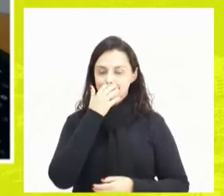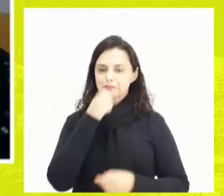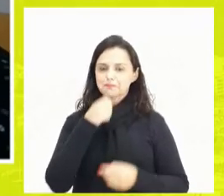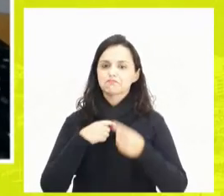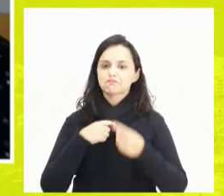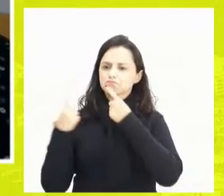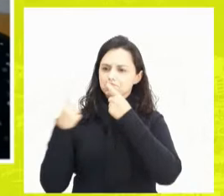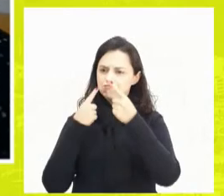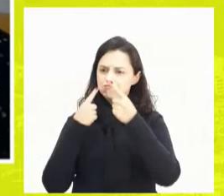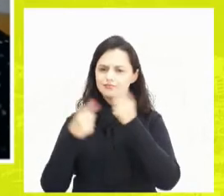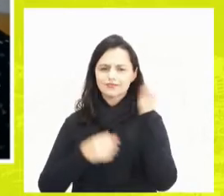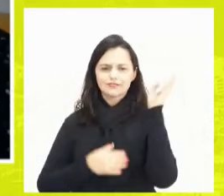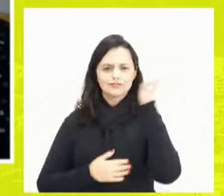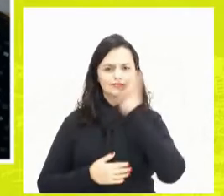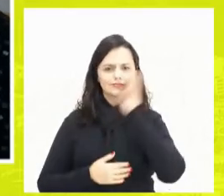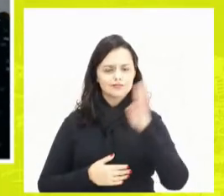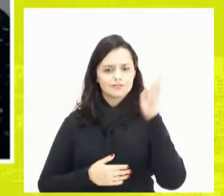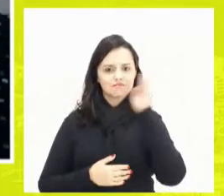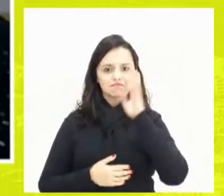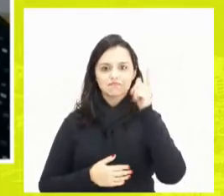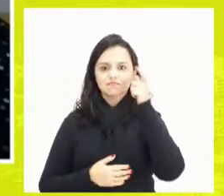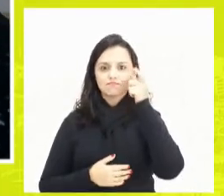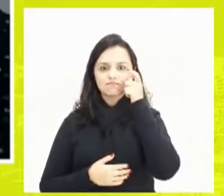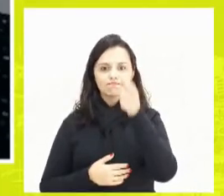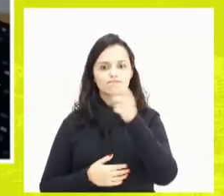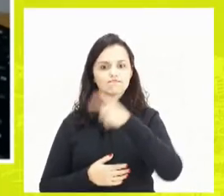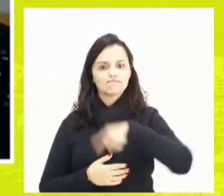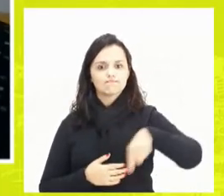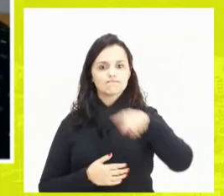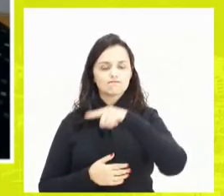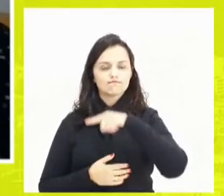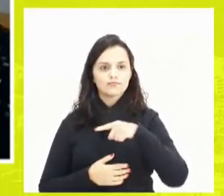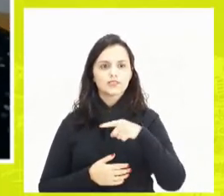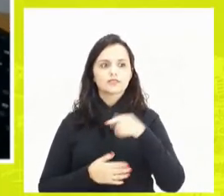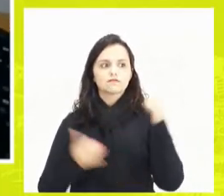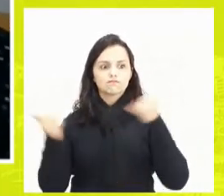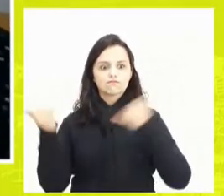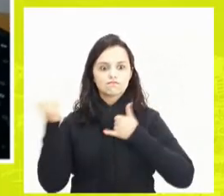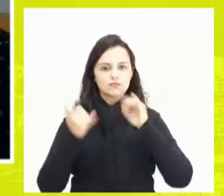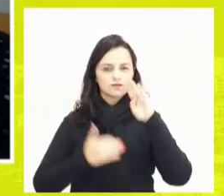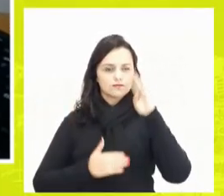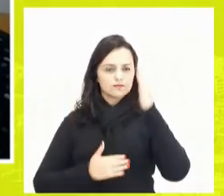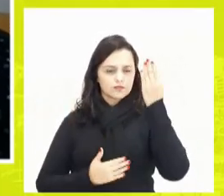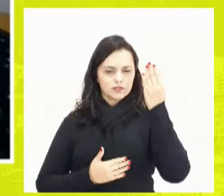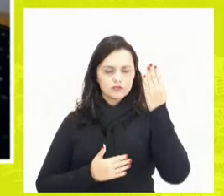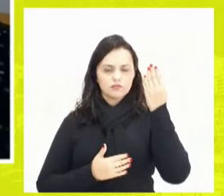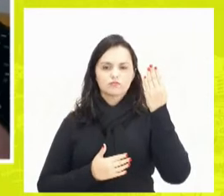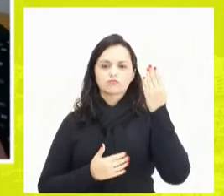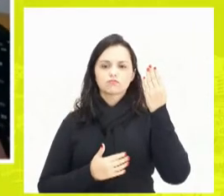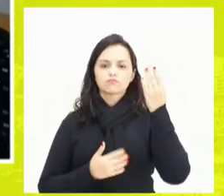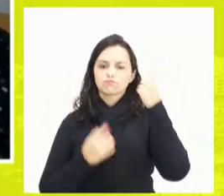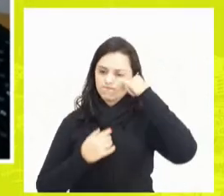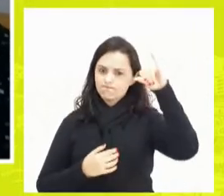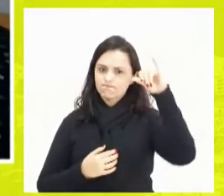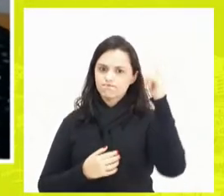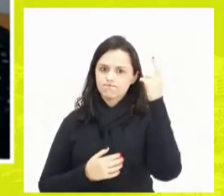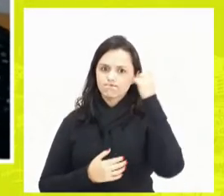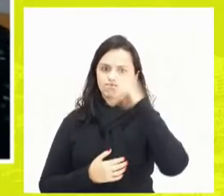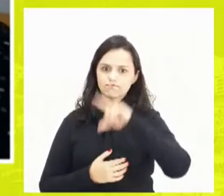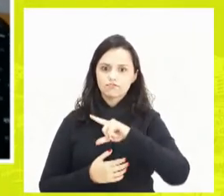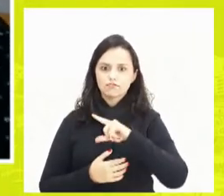marcel what a nice chat so interesting to see the fight against this information we started more with journalism the